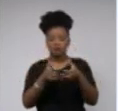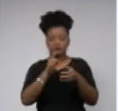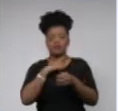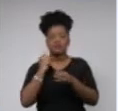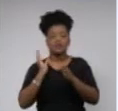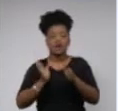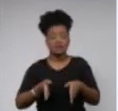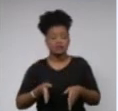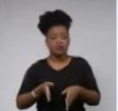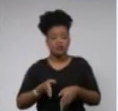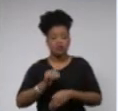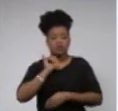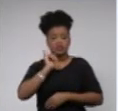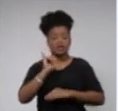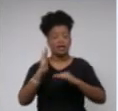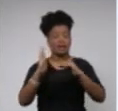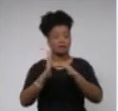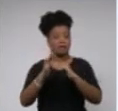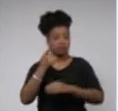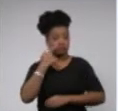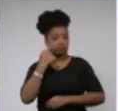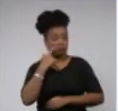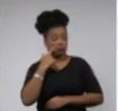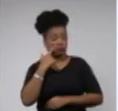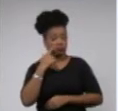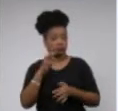31,658,573 diagnosed cases.